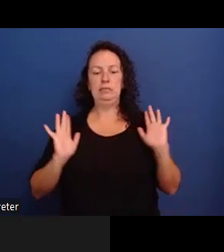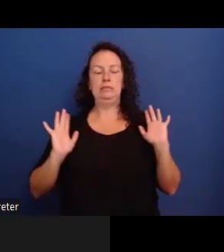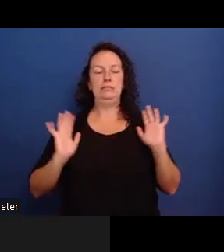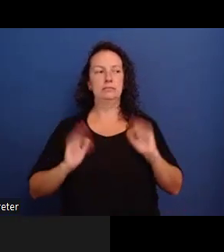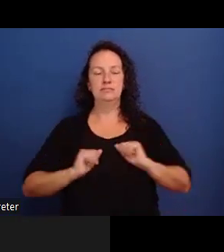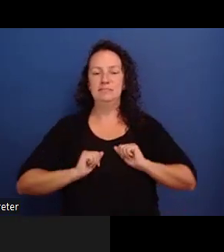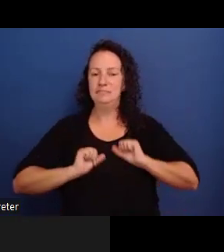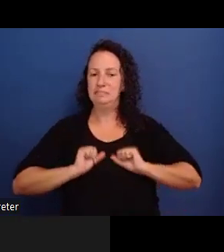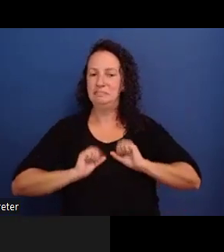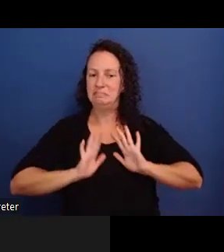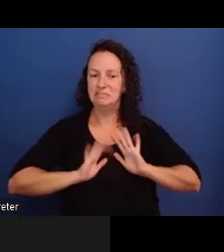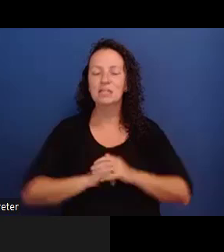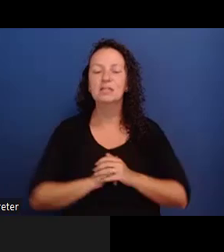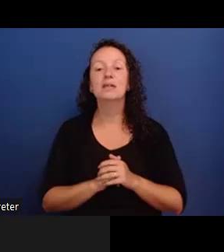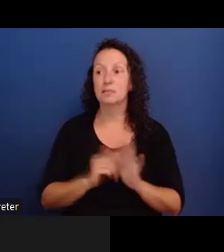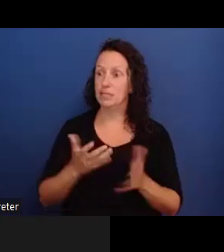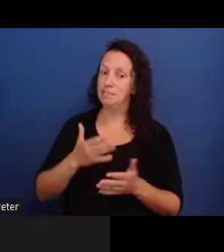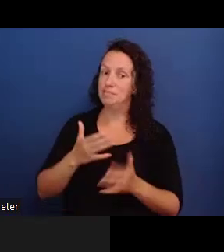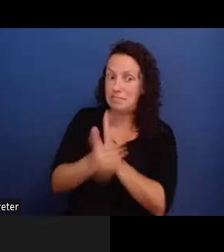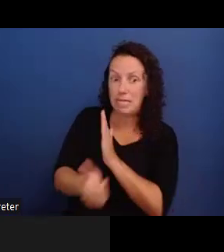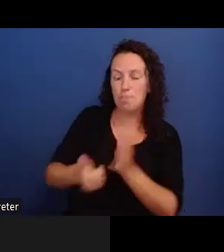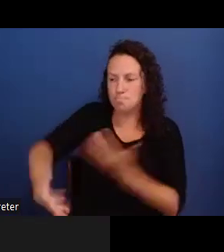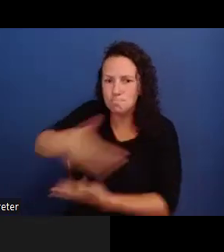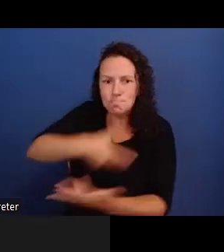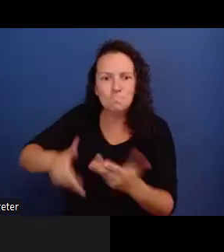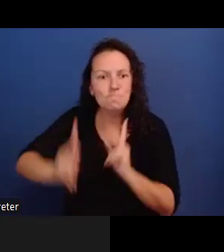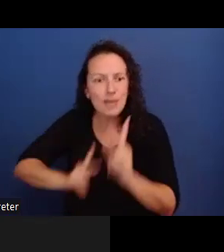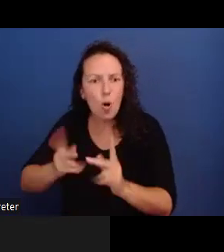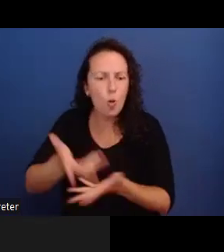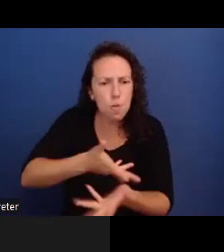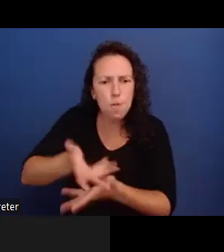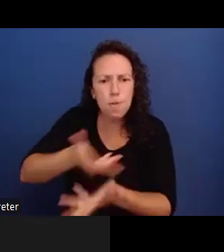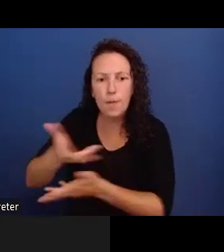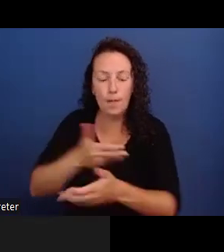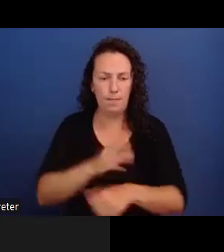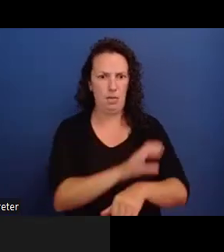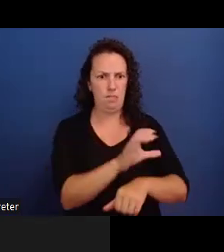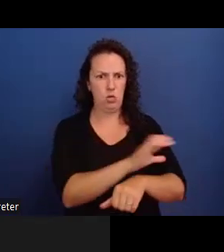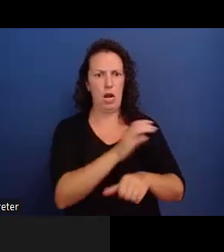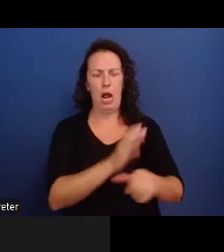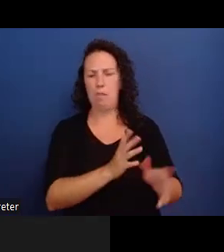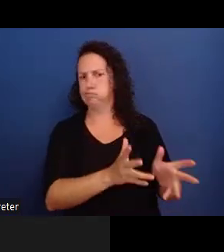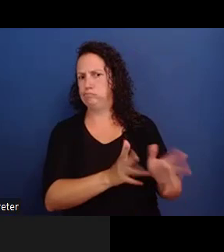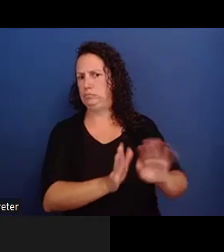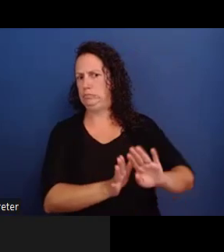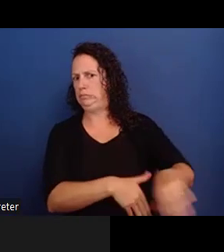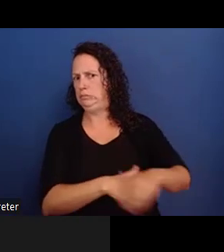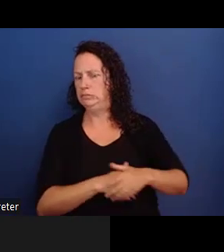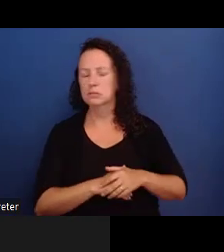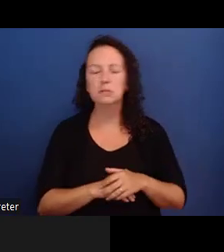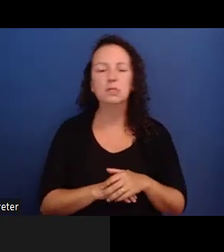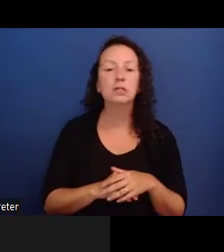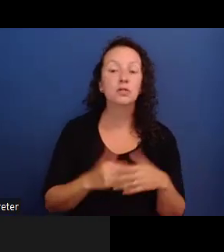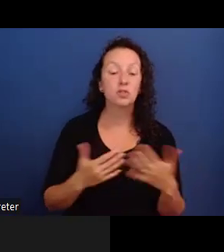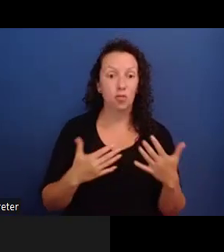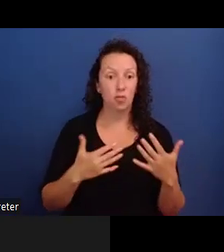I'm so good with people, but then my computer and we have some words sometimes. So for me, what I needed to do